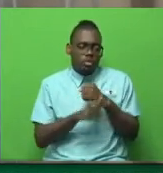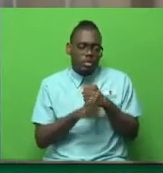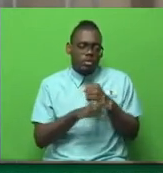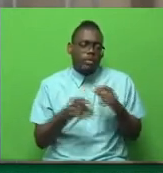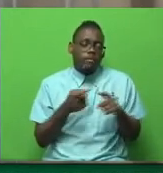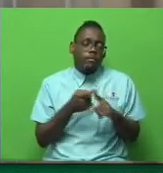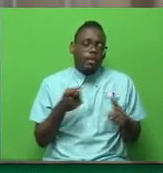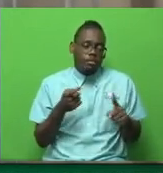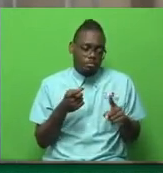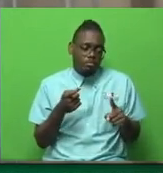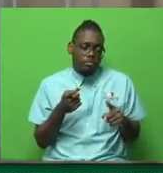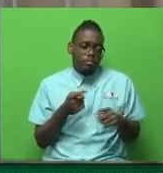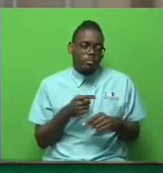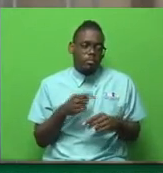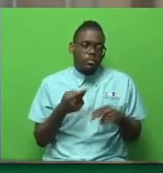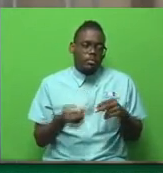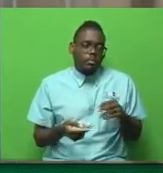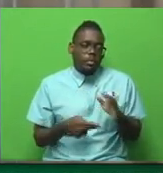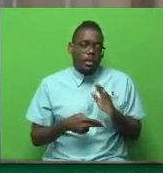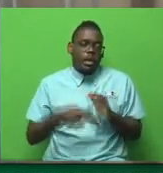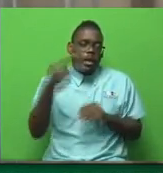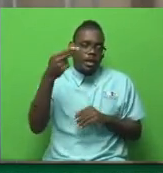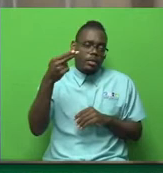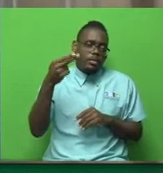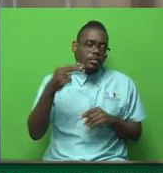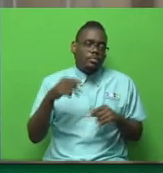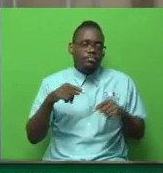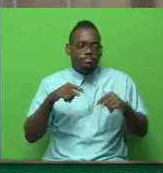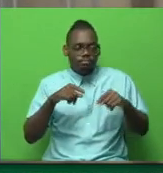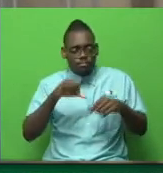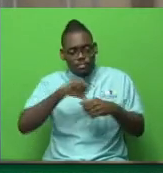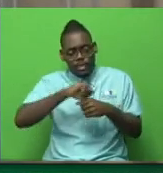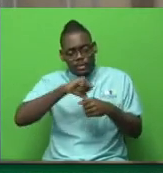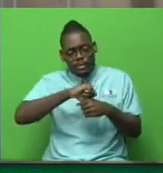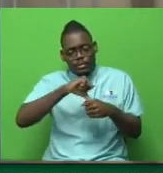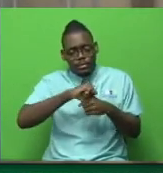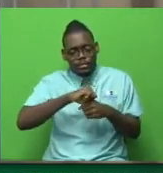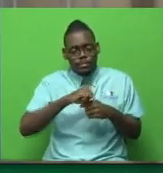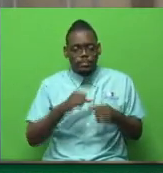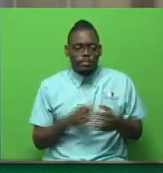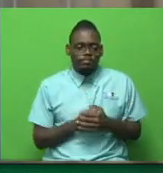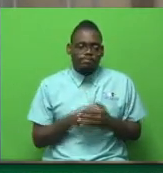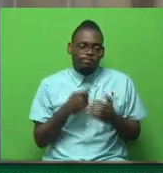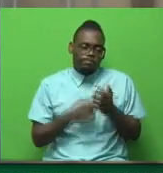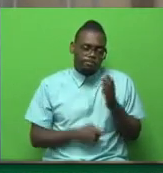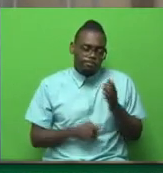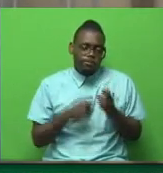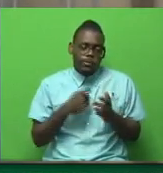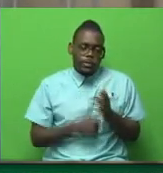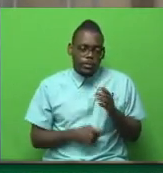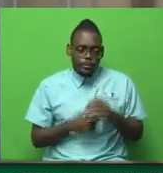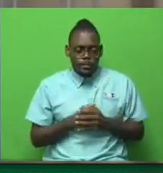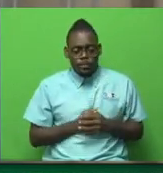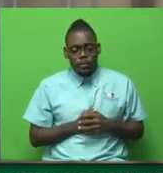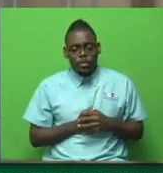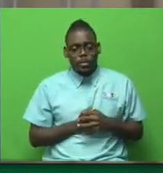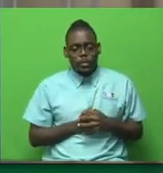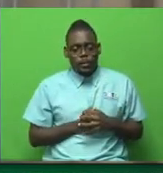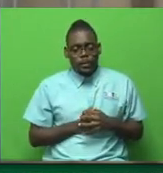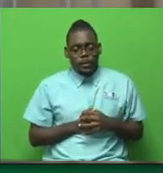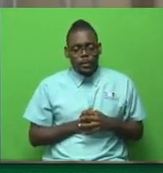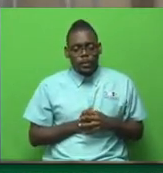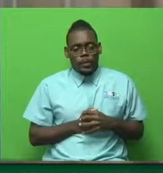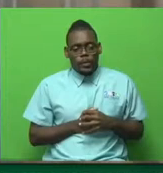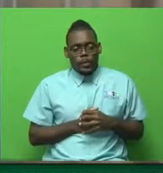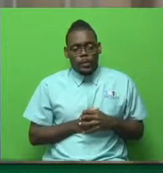especially Madam speaker a special give me hardships that citizens are now starting to emerge from